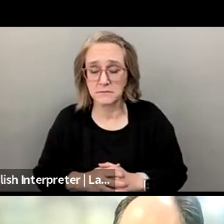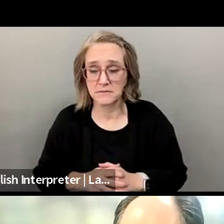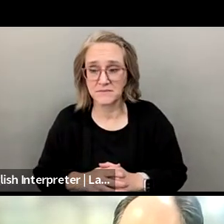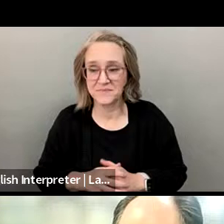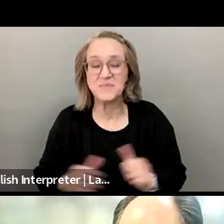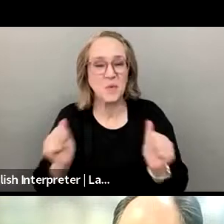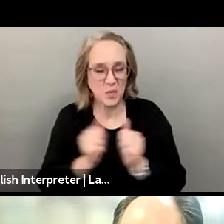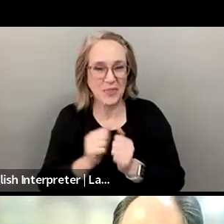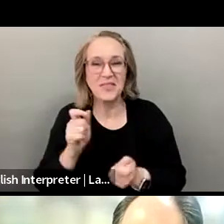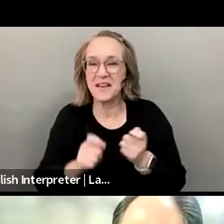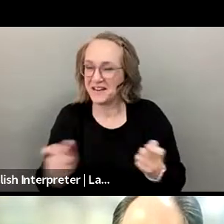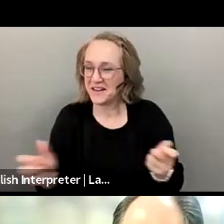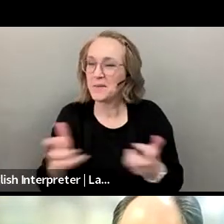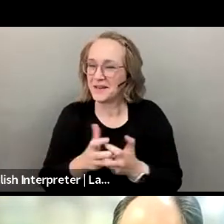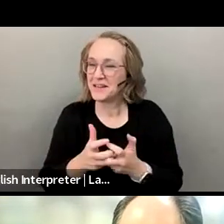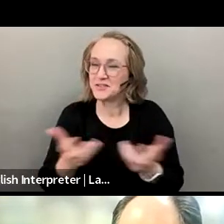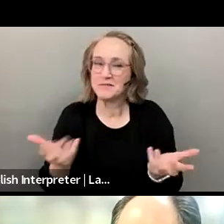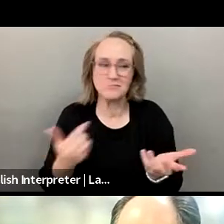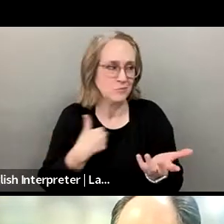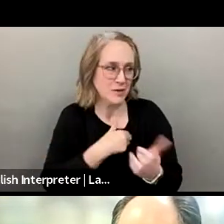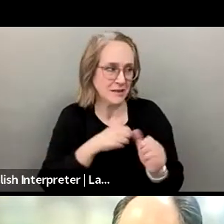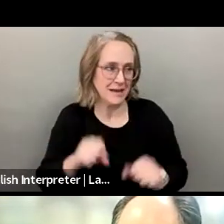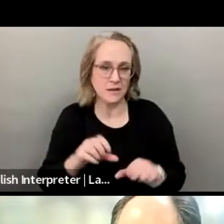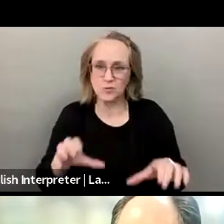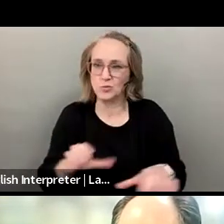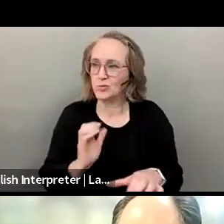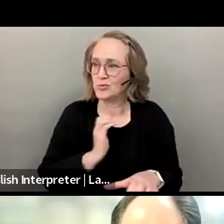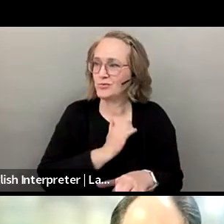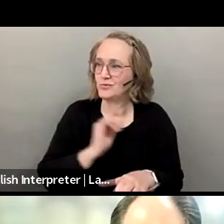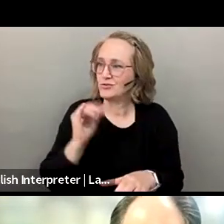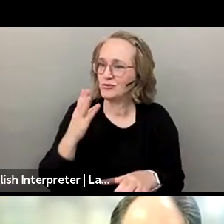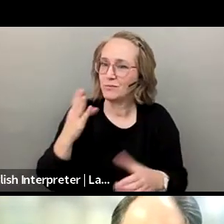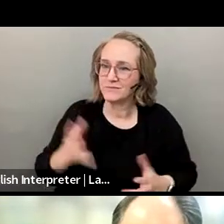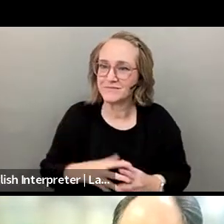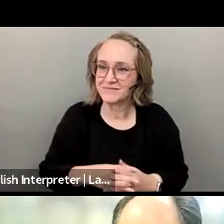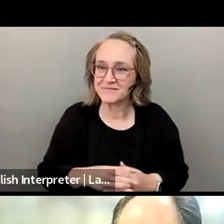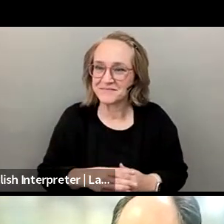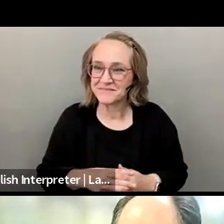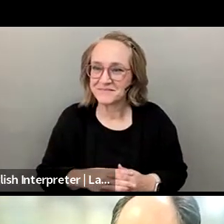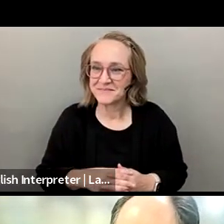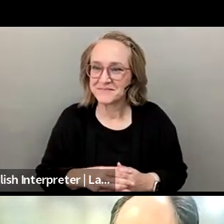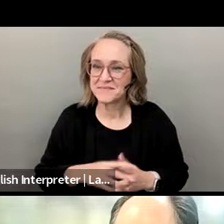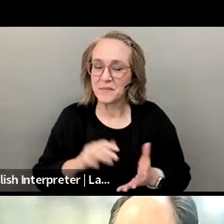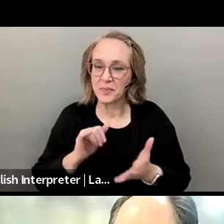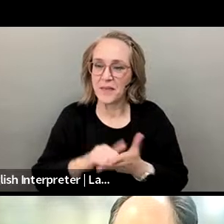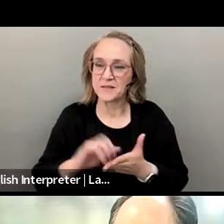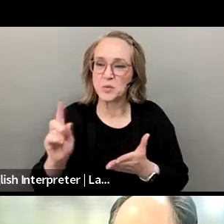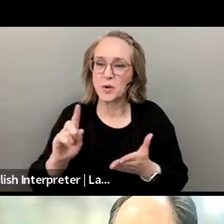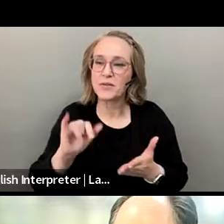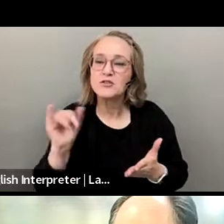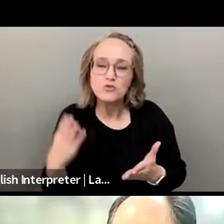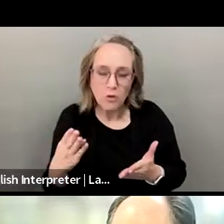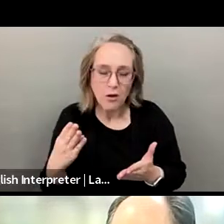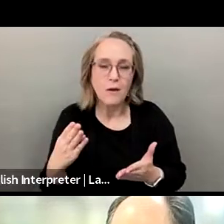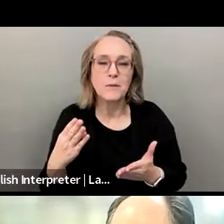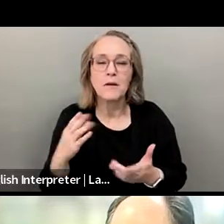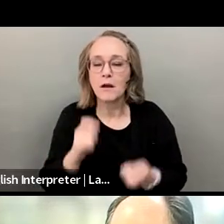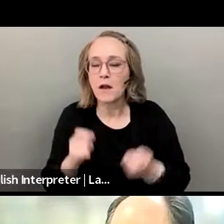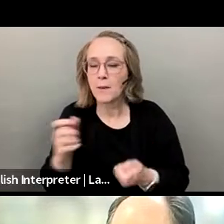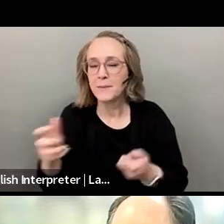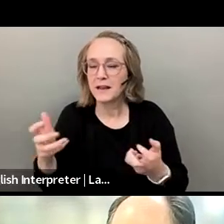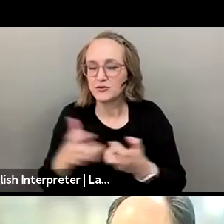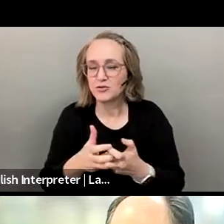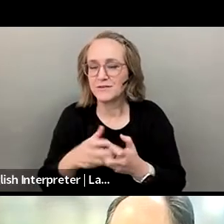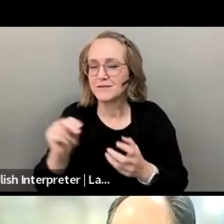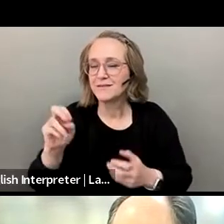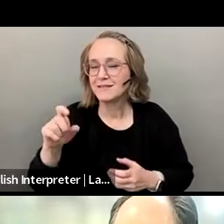with accommodations, we can do our job. And so that's where the job accommodation network comes in. I just spoke